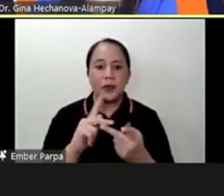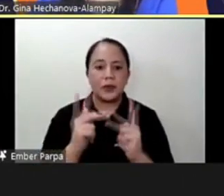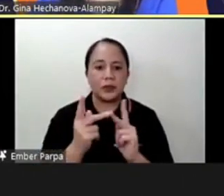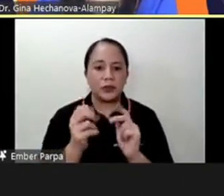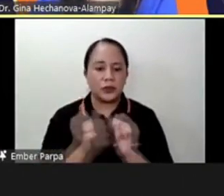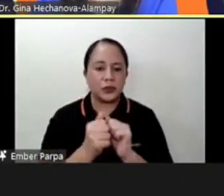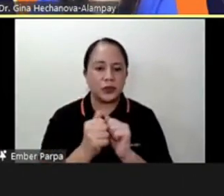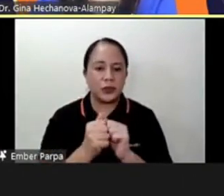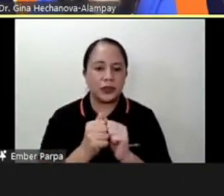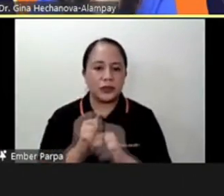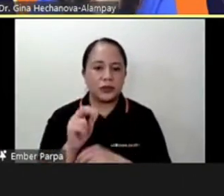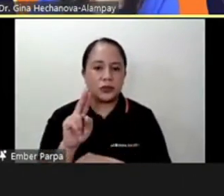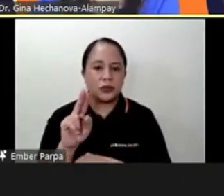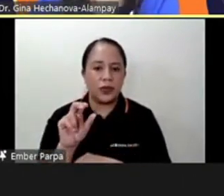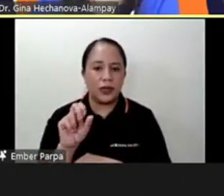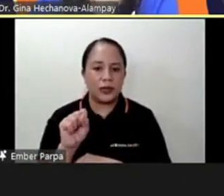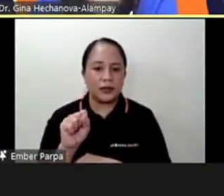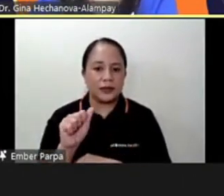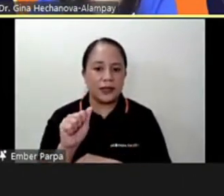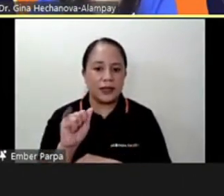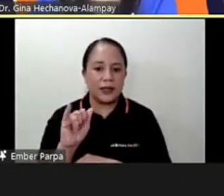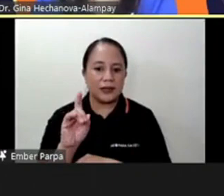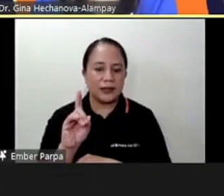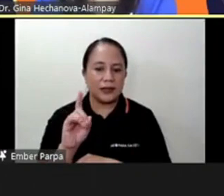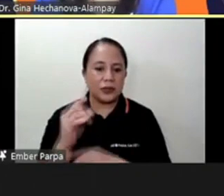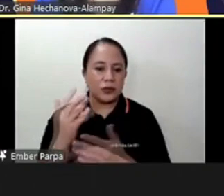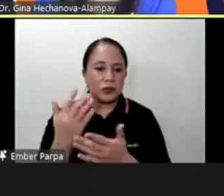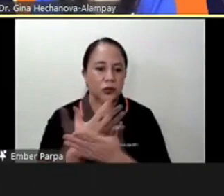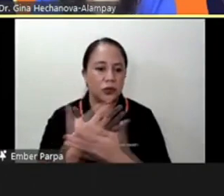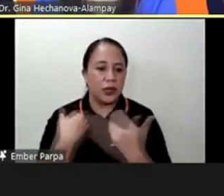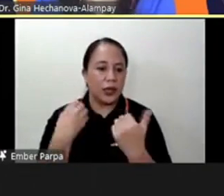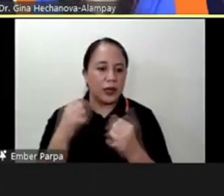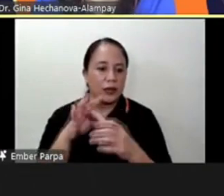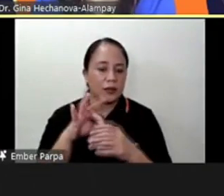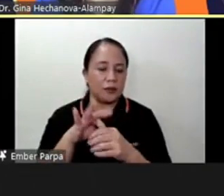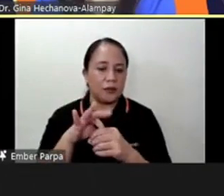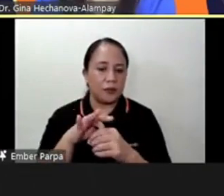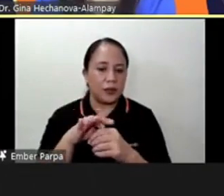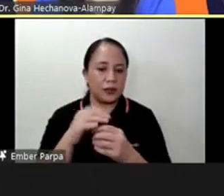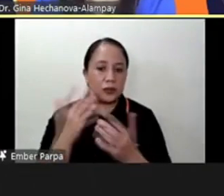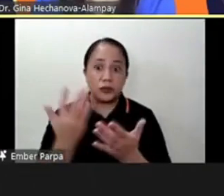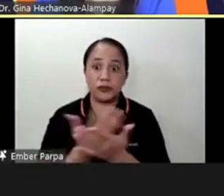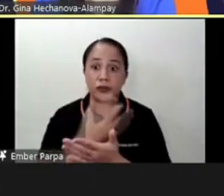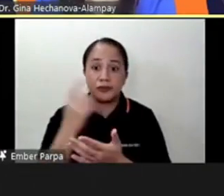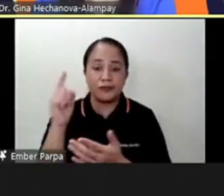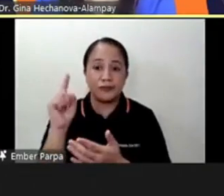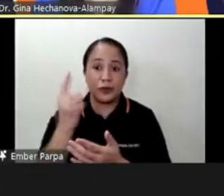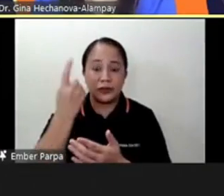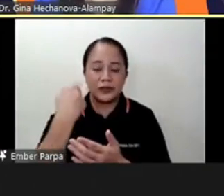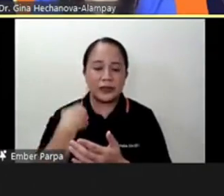with the USAID Renew Health Project. So it's the first of its kind. It's a mental